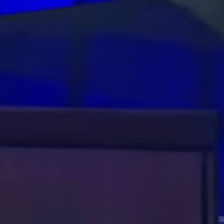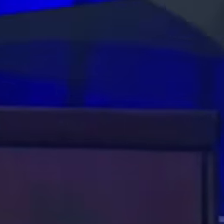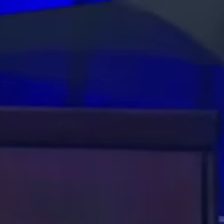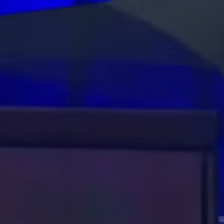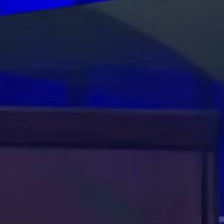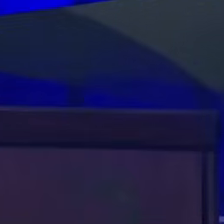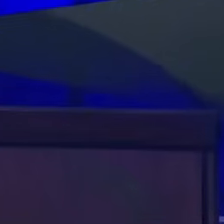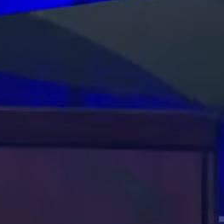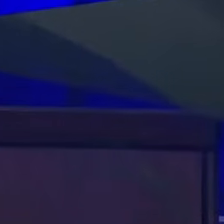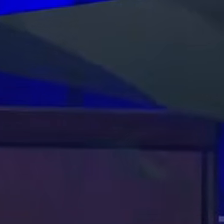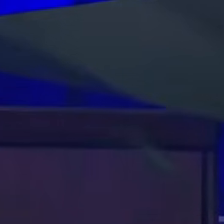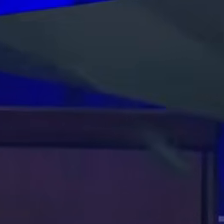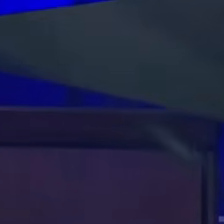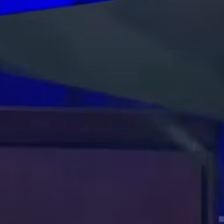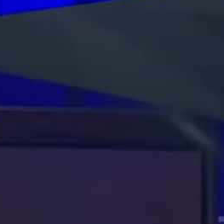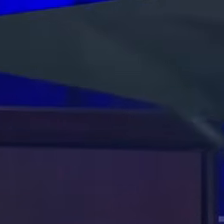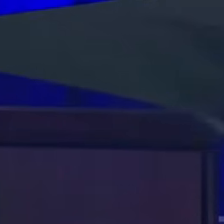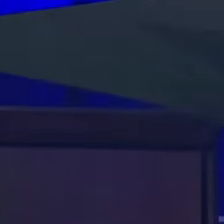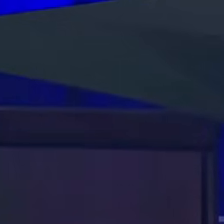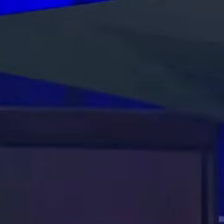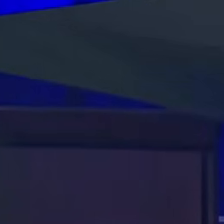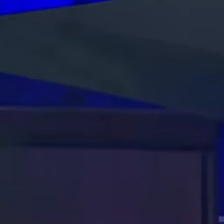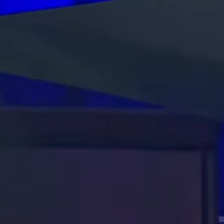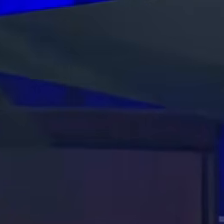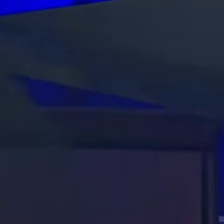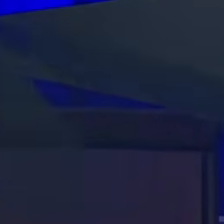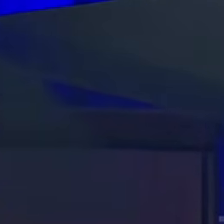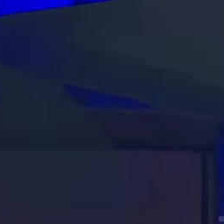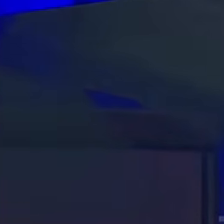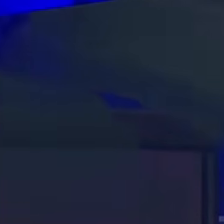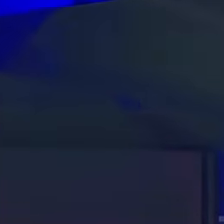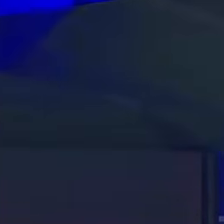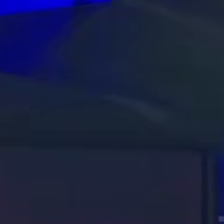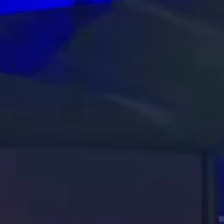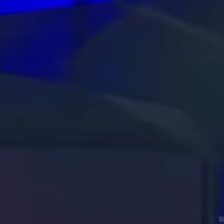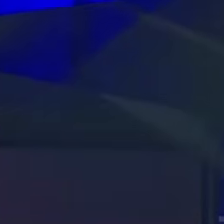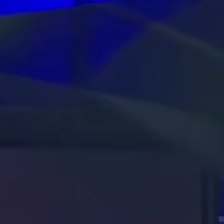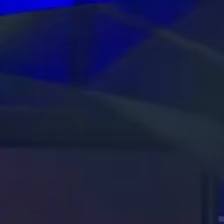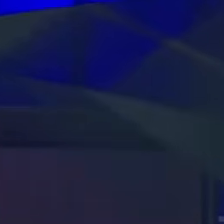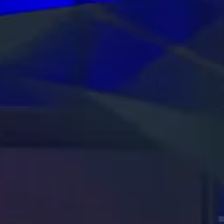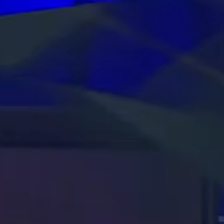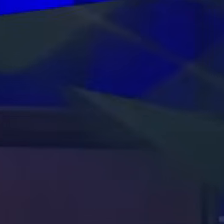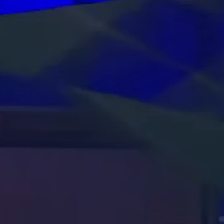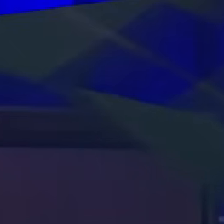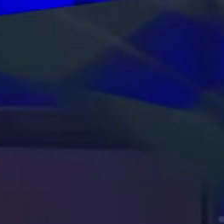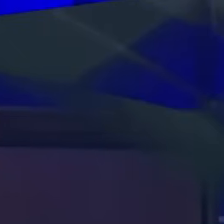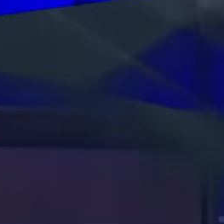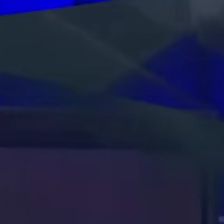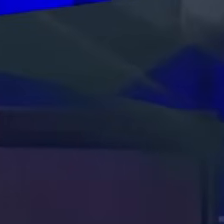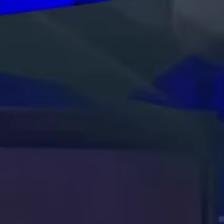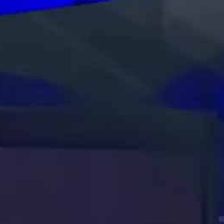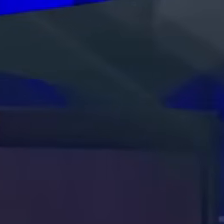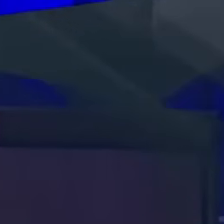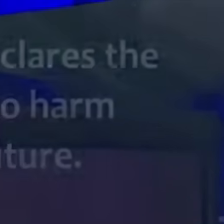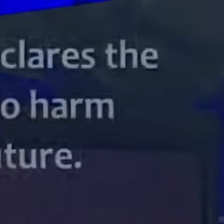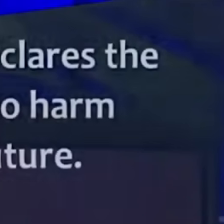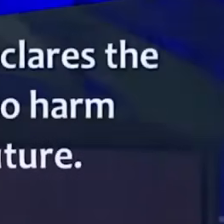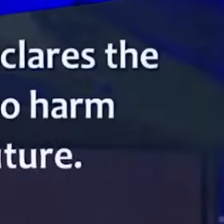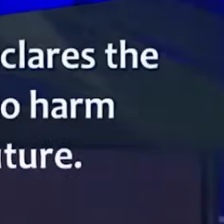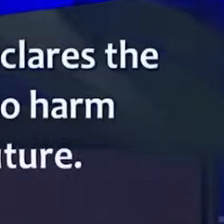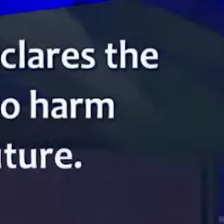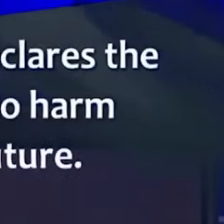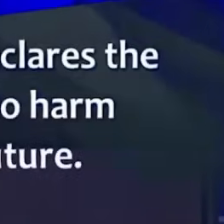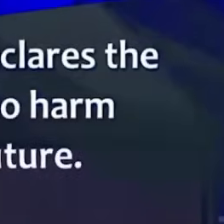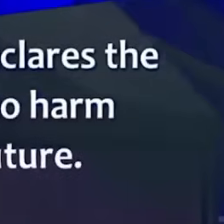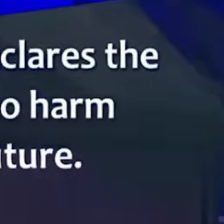verse 11. I'm reading from the New International Version of the Holy Word of God, and this is what it says. For I know